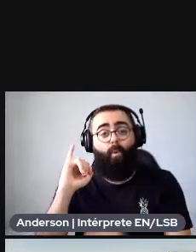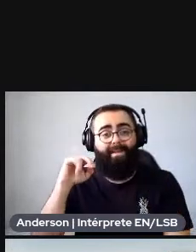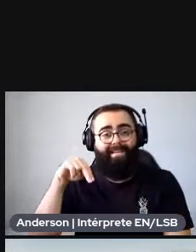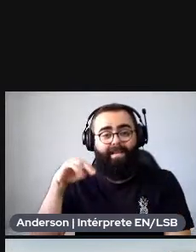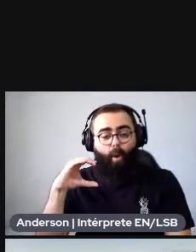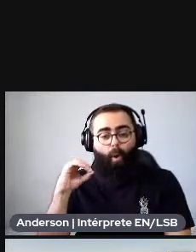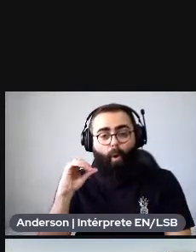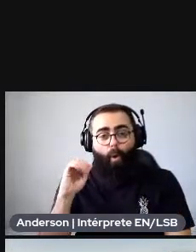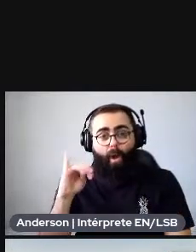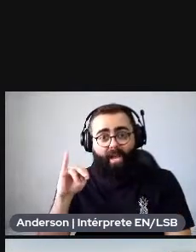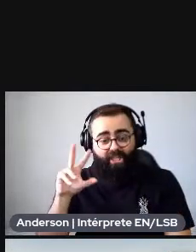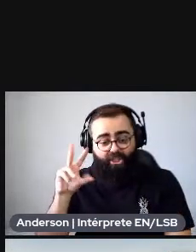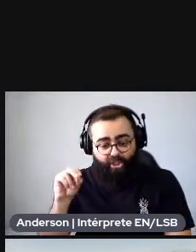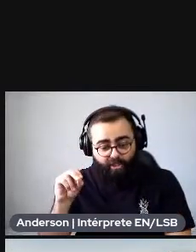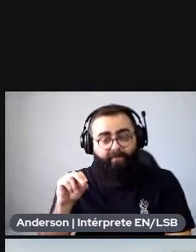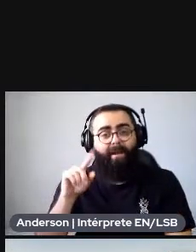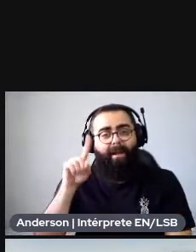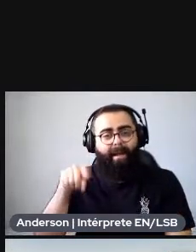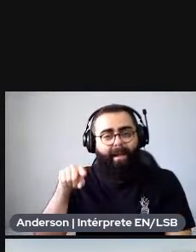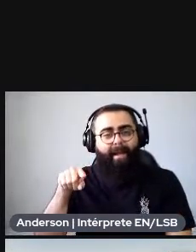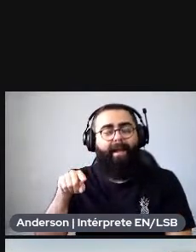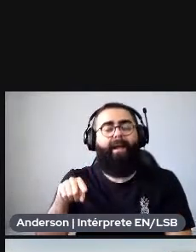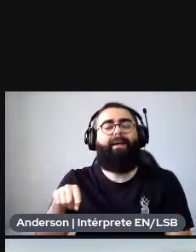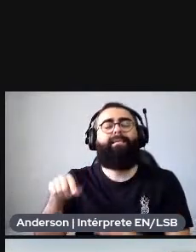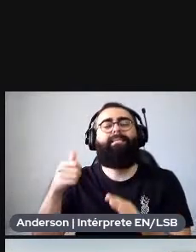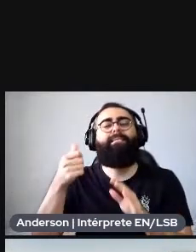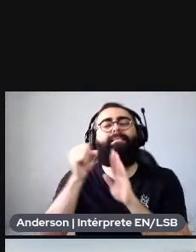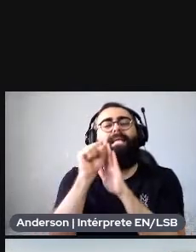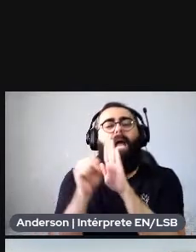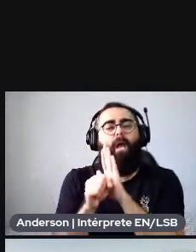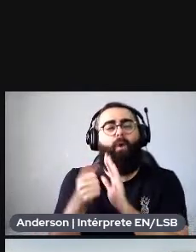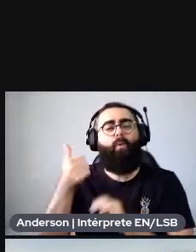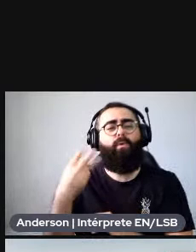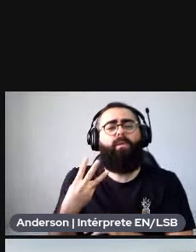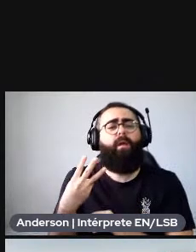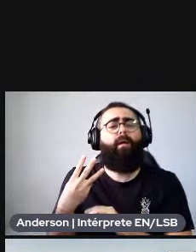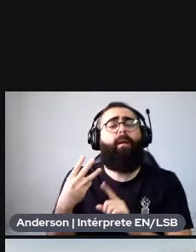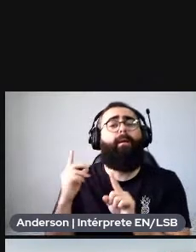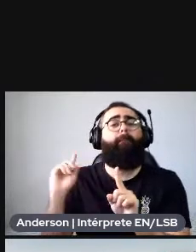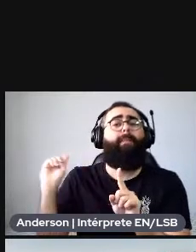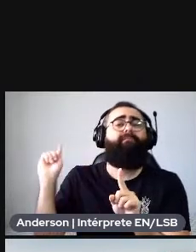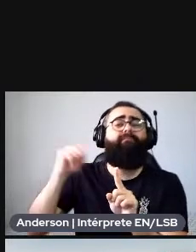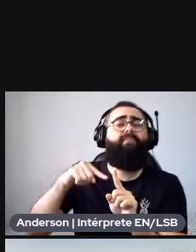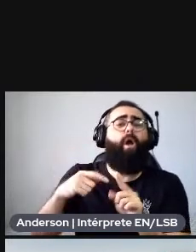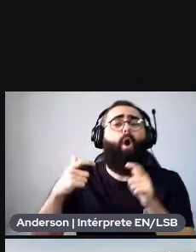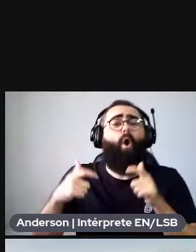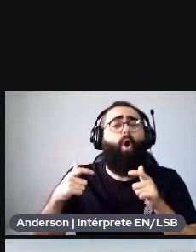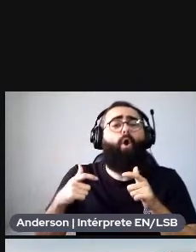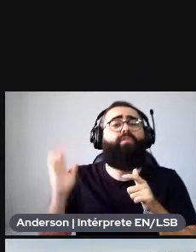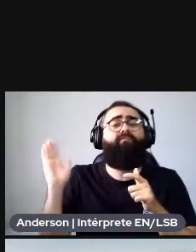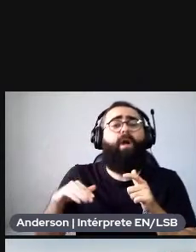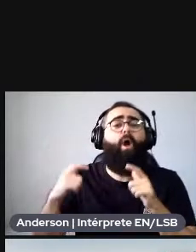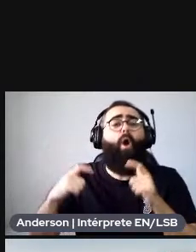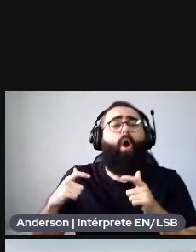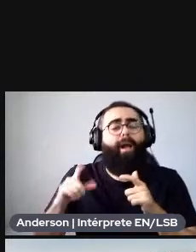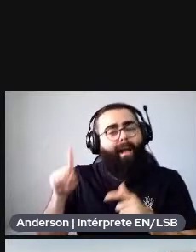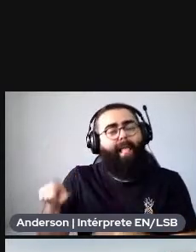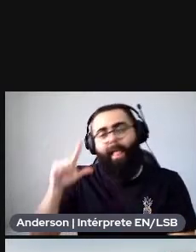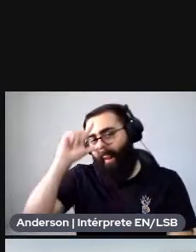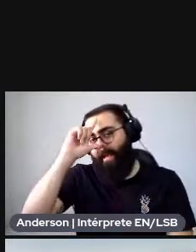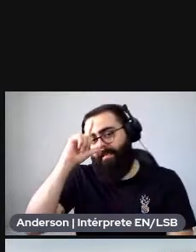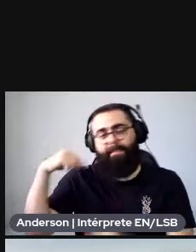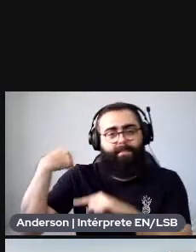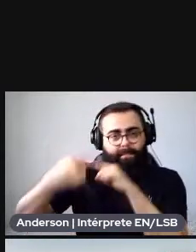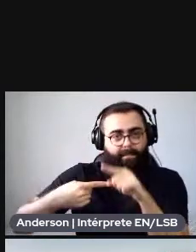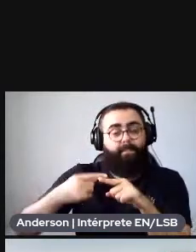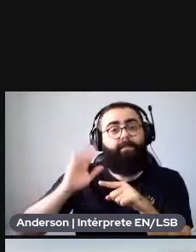century and is, in fact, an inherited schema from Latin. There is some contamination of a construction with a gerund and